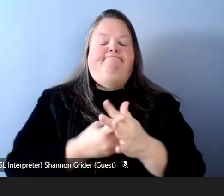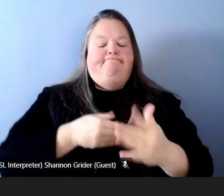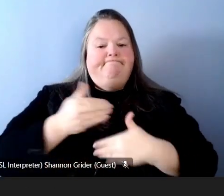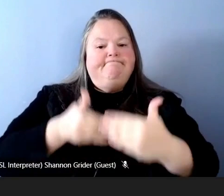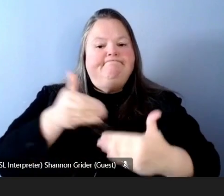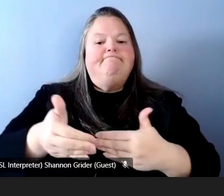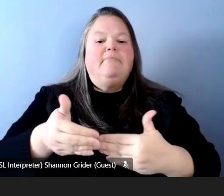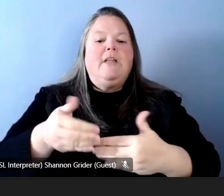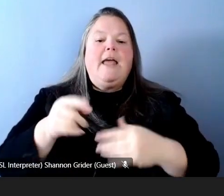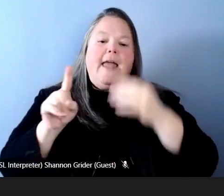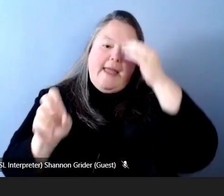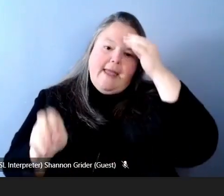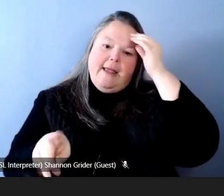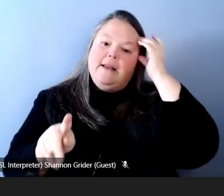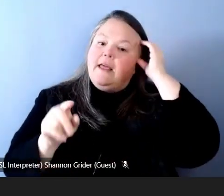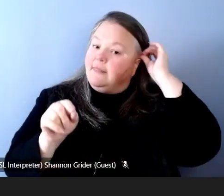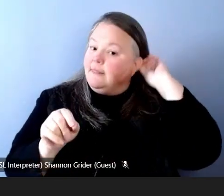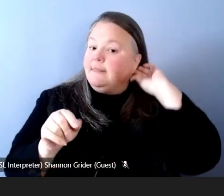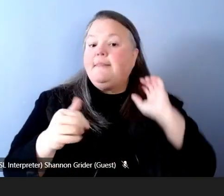own